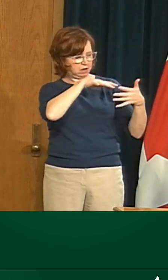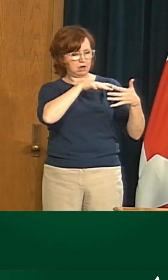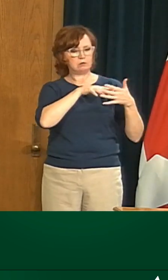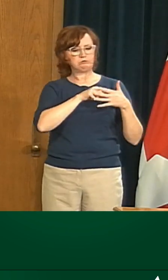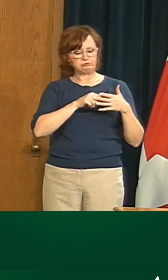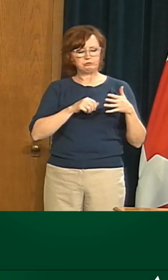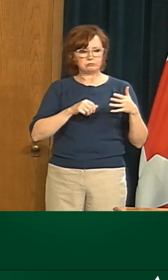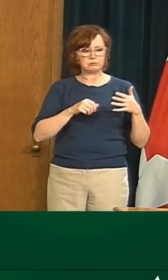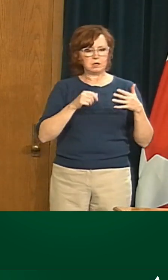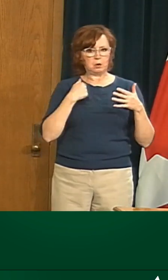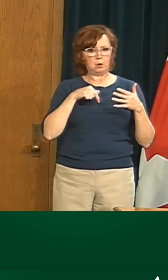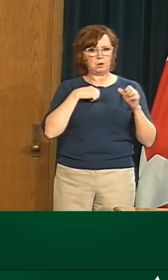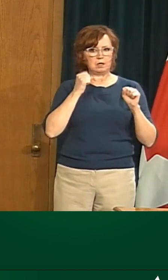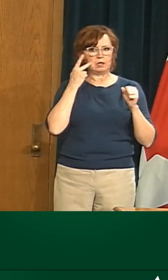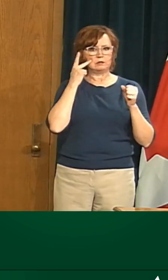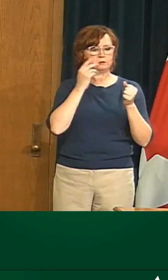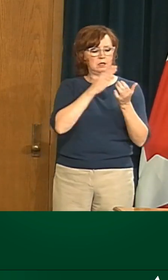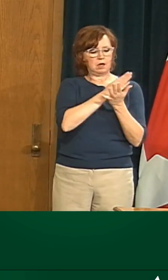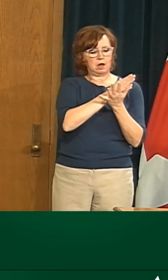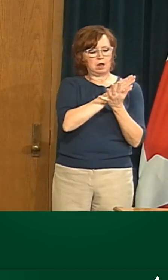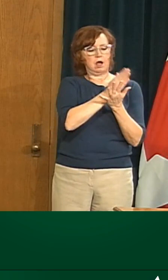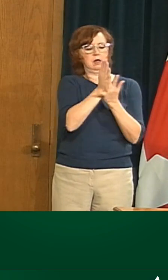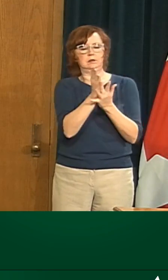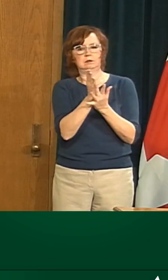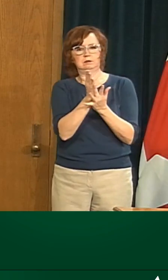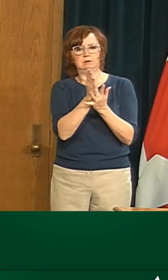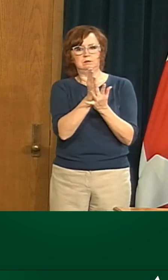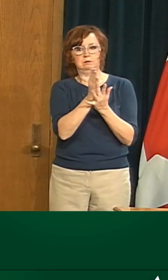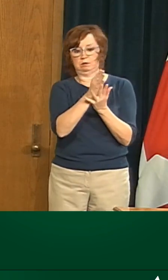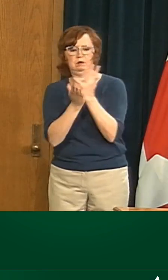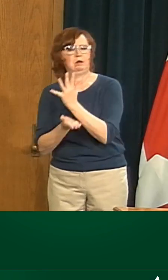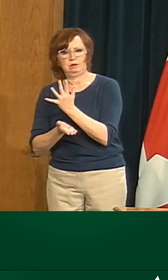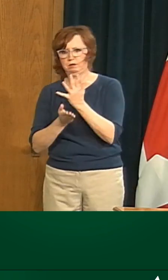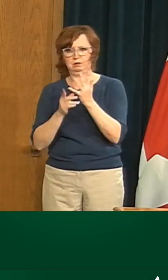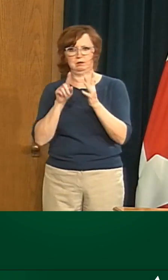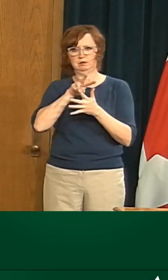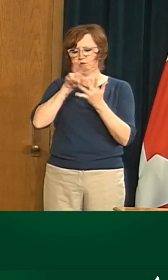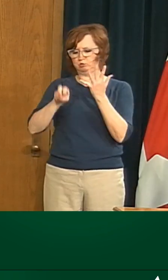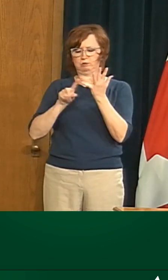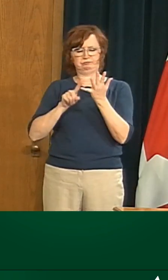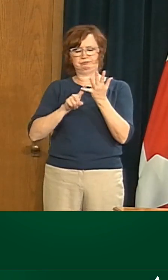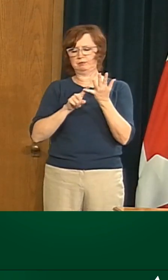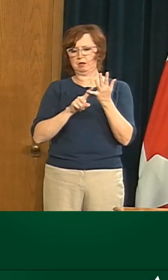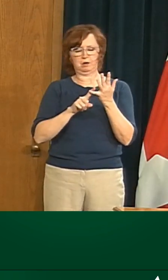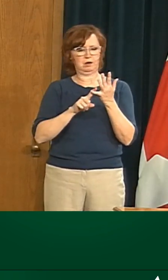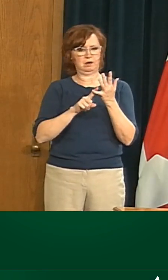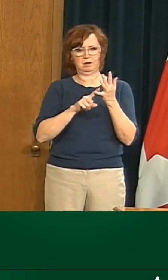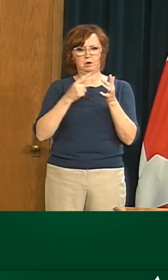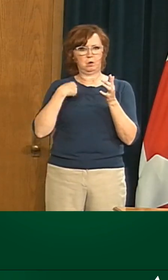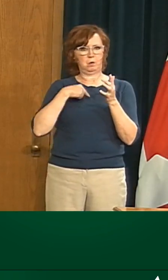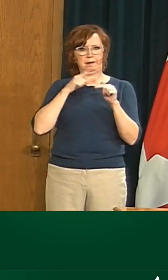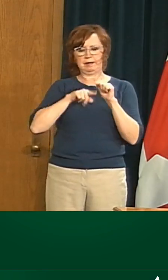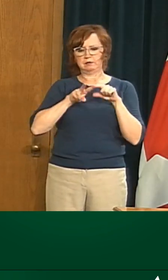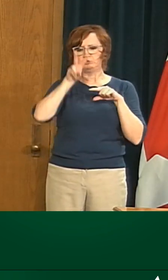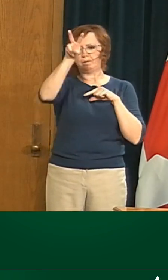much past the next phase over the being phase 3 over the course of the next number of months. This needs to be,